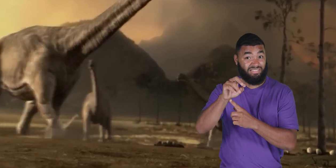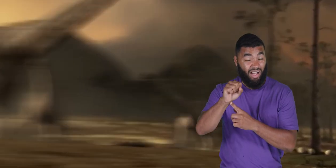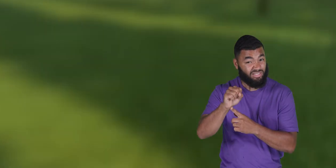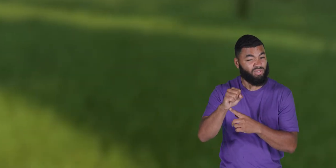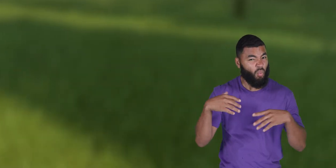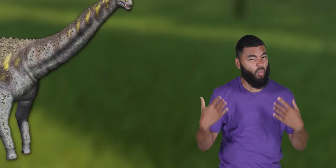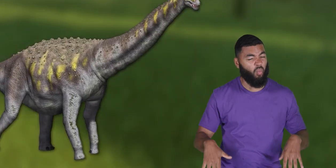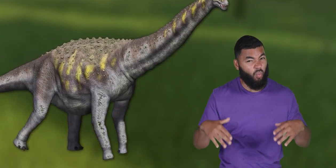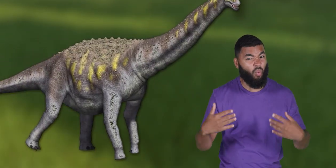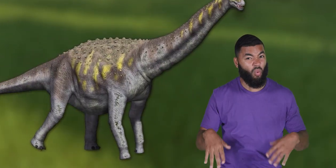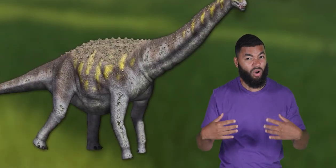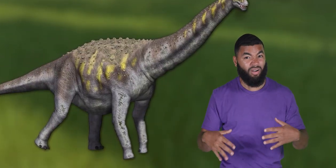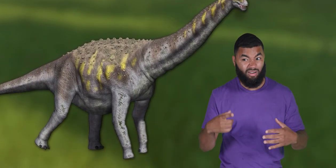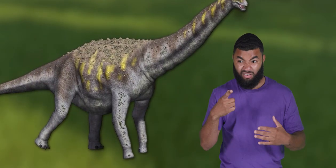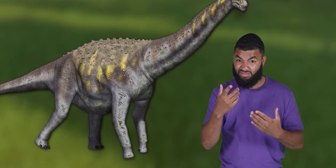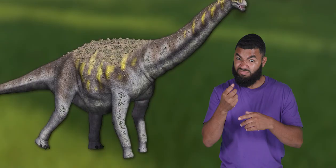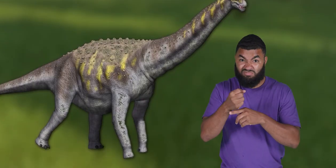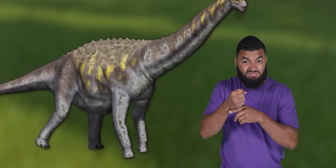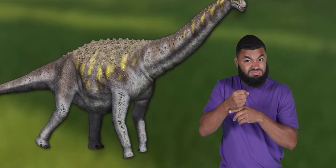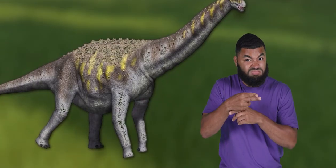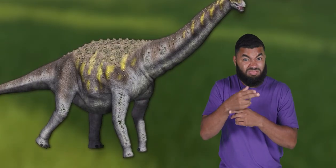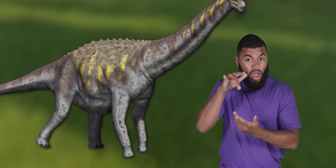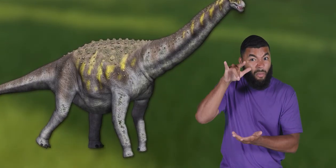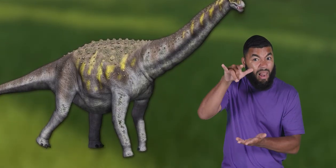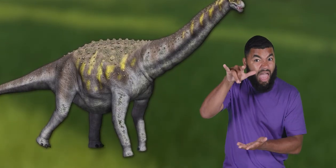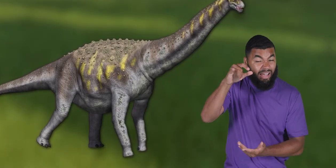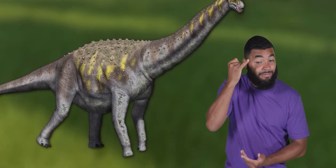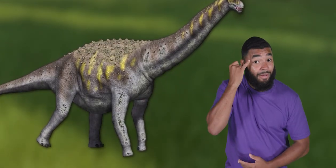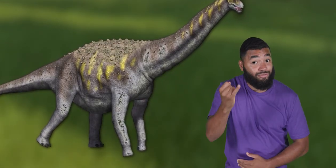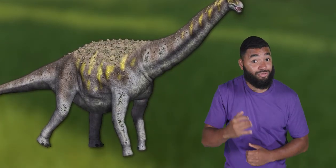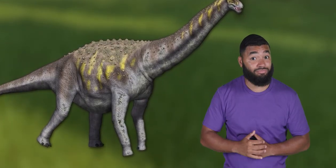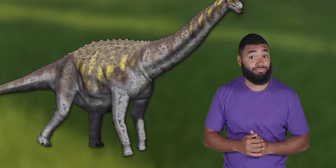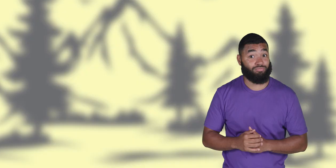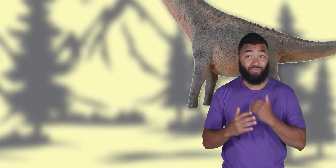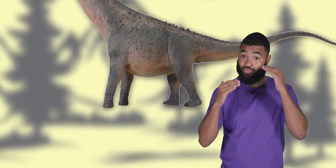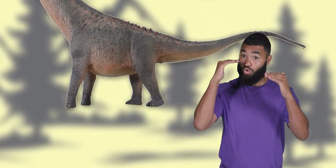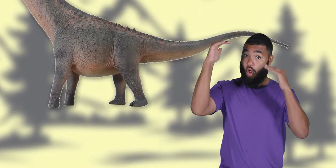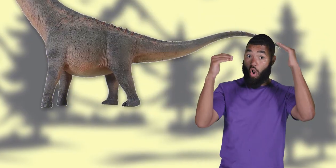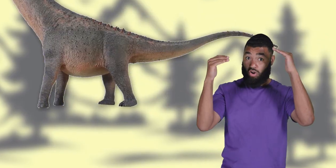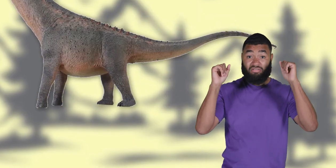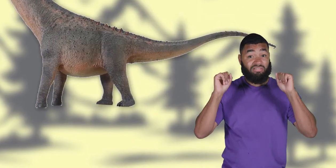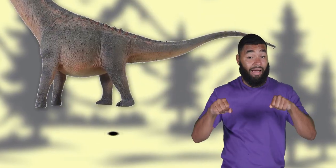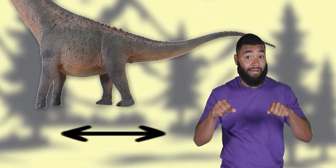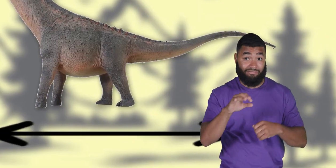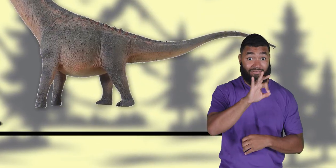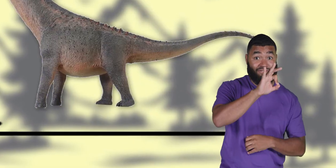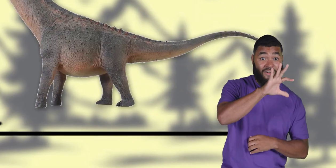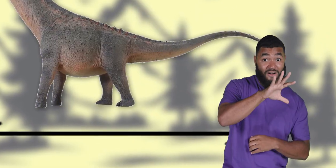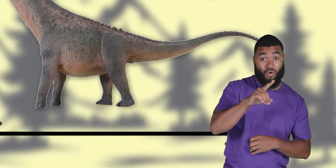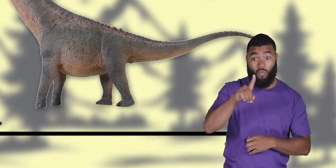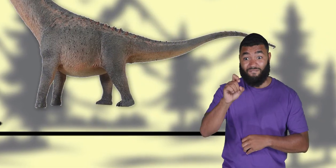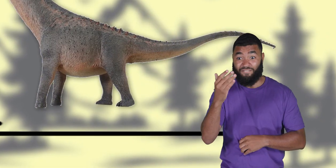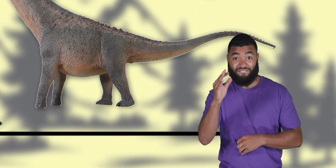tons. That is nearly as much as a single-aisle commercial airplane. An adult could reach between 95